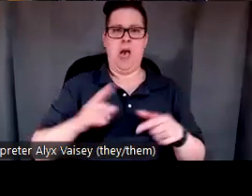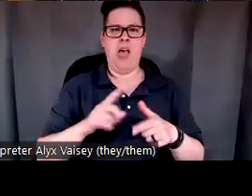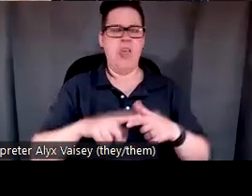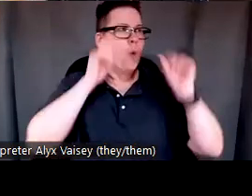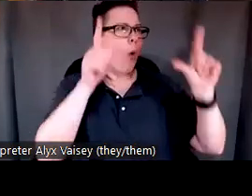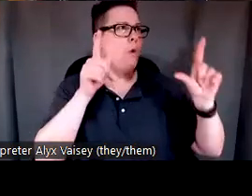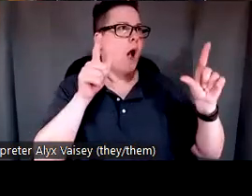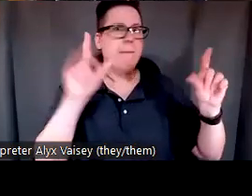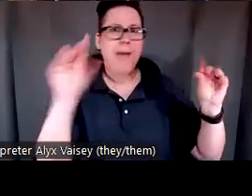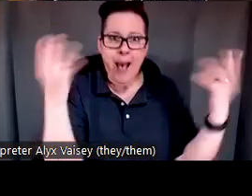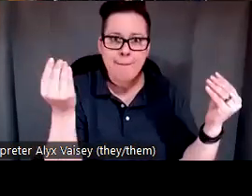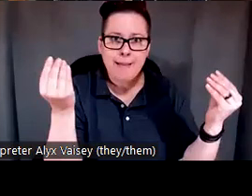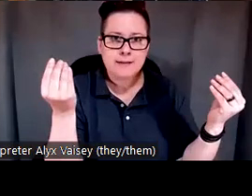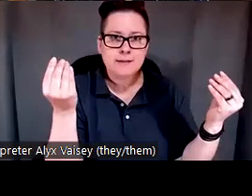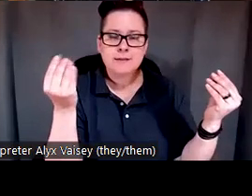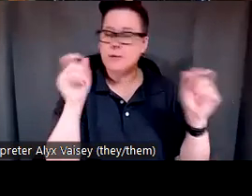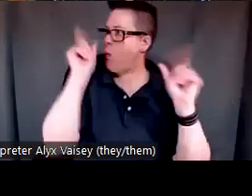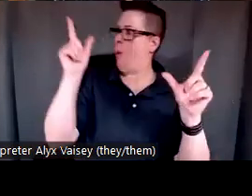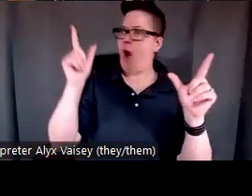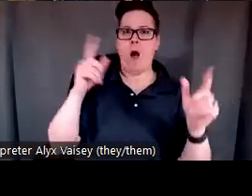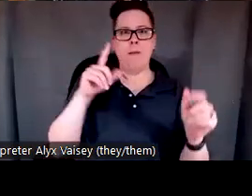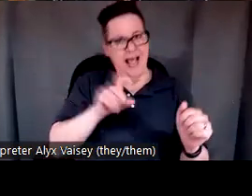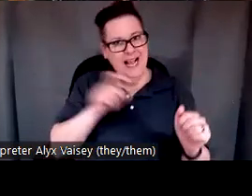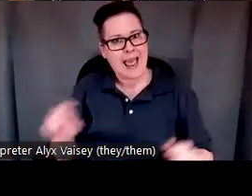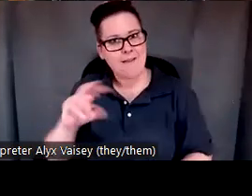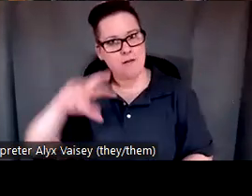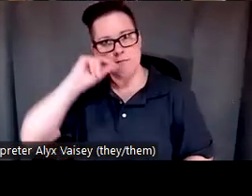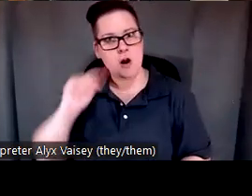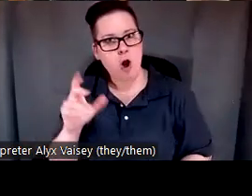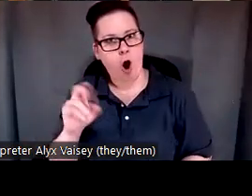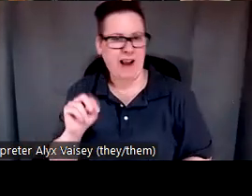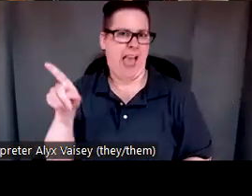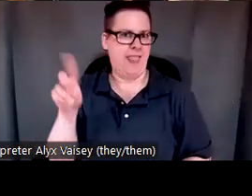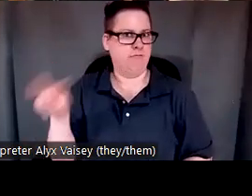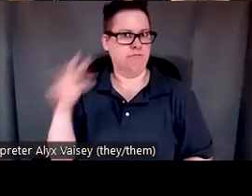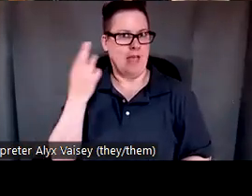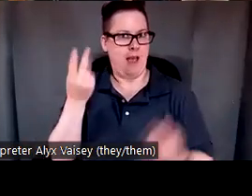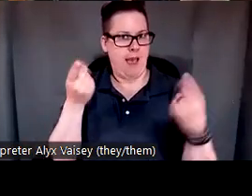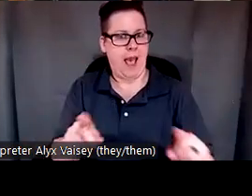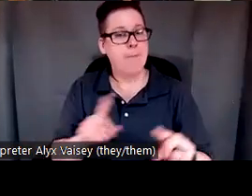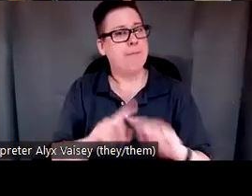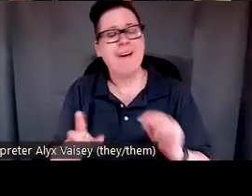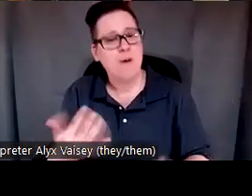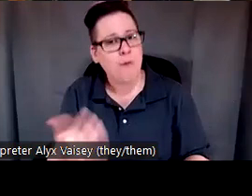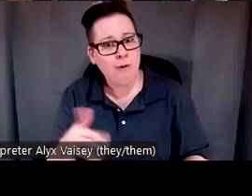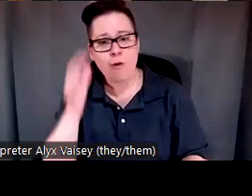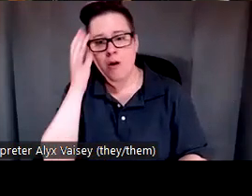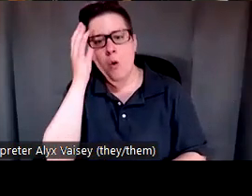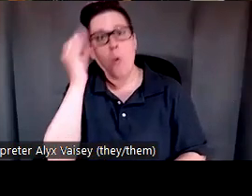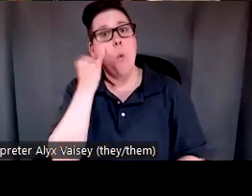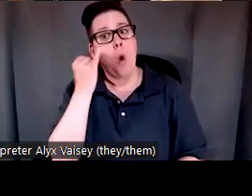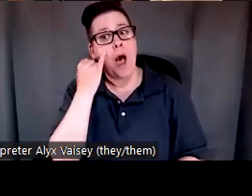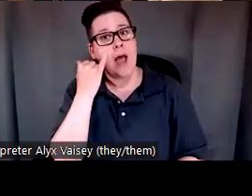ambulance, unresponsive. Well, he woke up. They gave him the Narcan because they figured out what happened. But I want you to think about this. What if he had